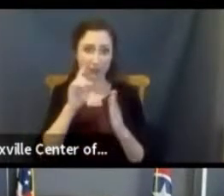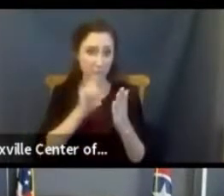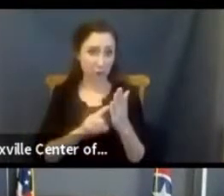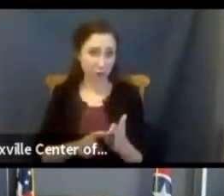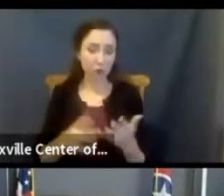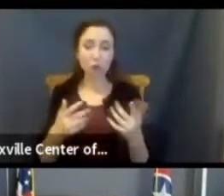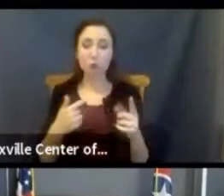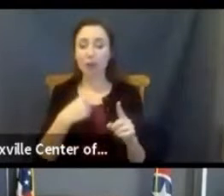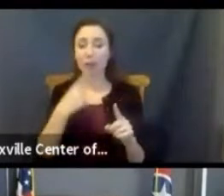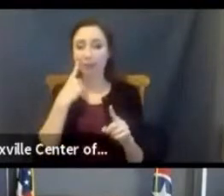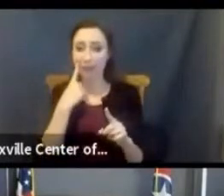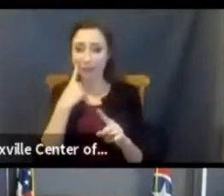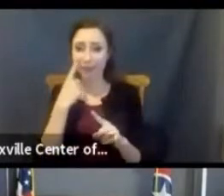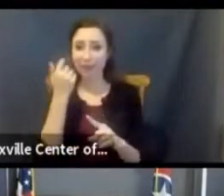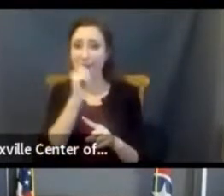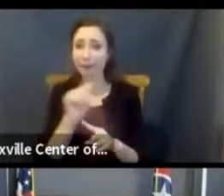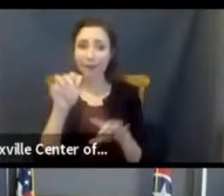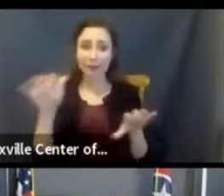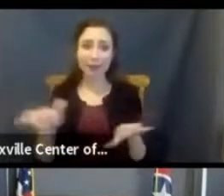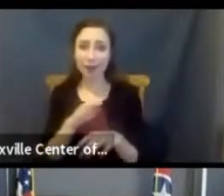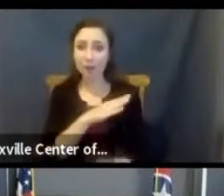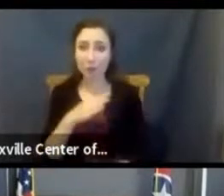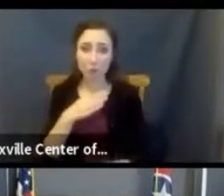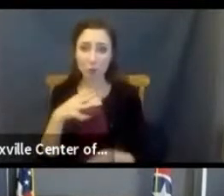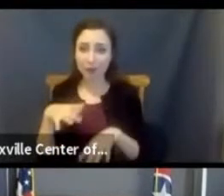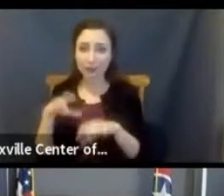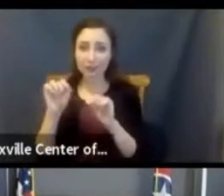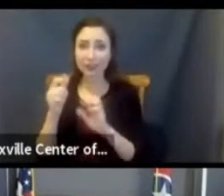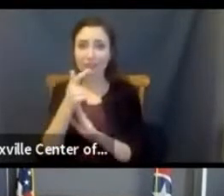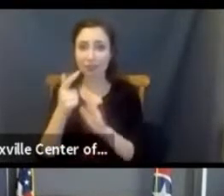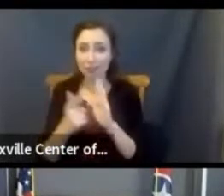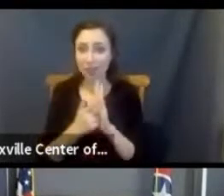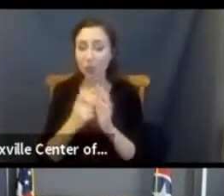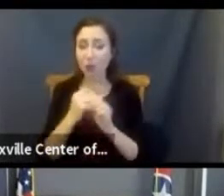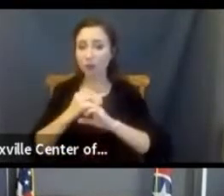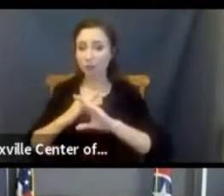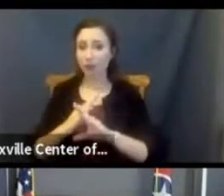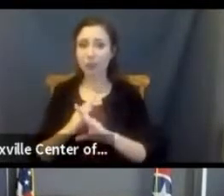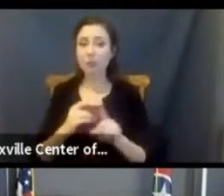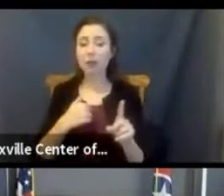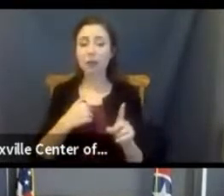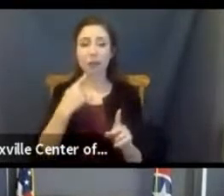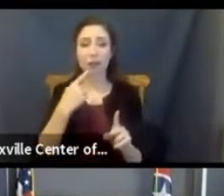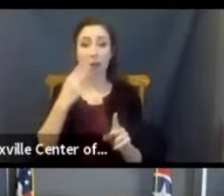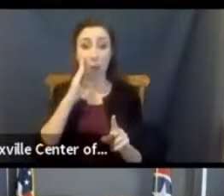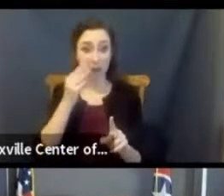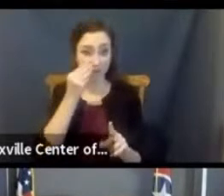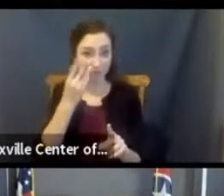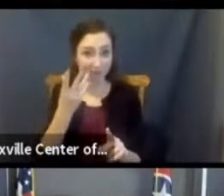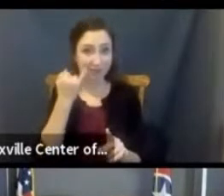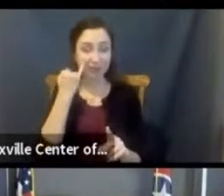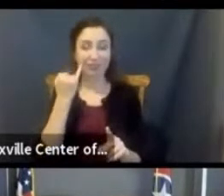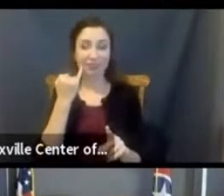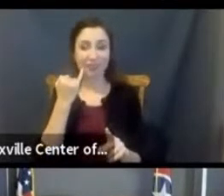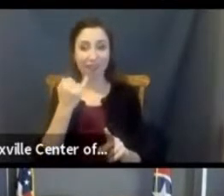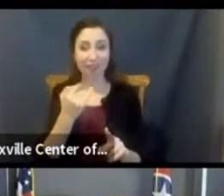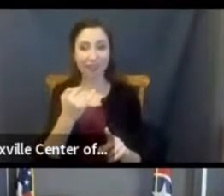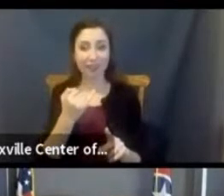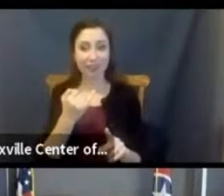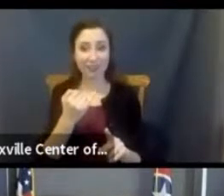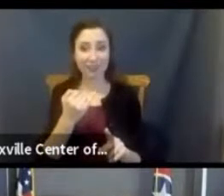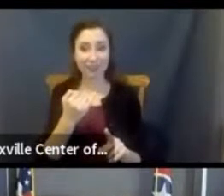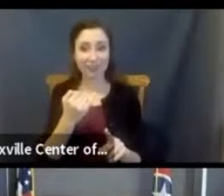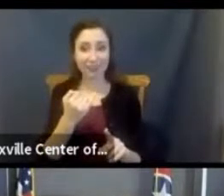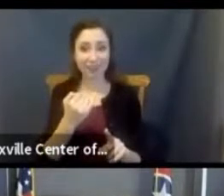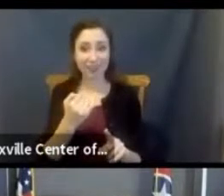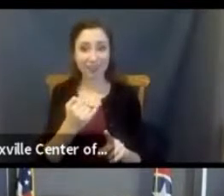I think any action the board takes is legally defensible. I will tell you if I think you're about to take an action that I don't